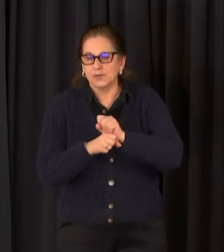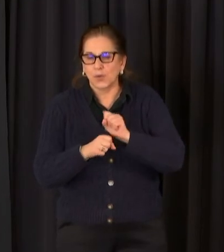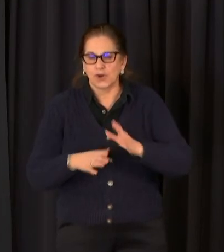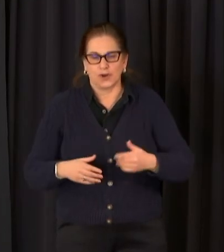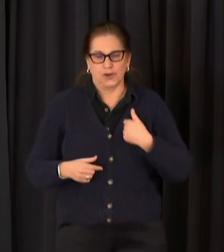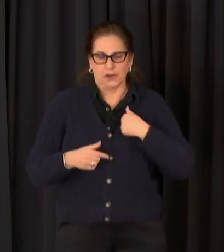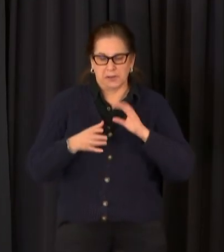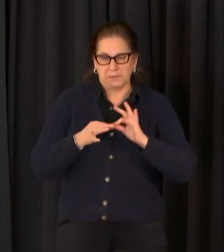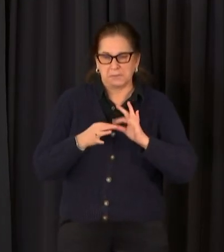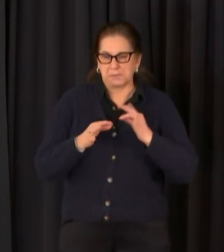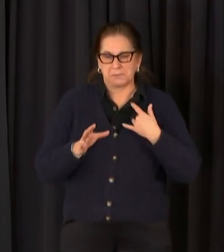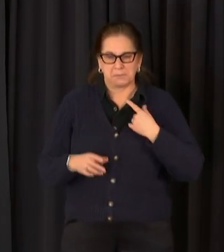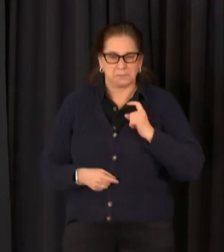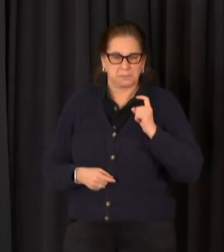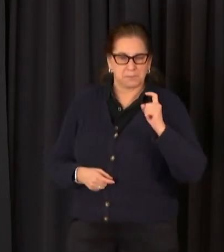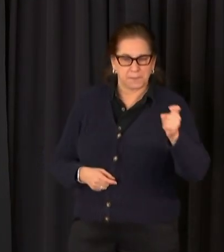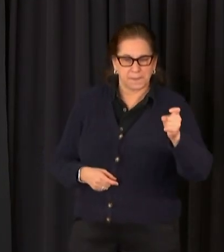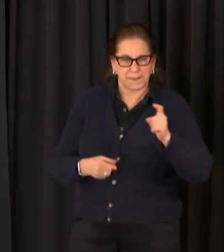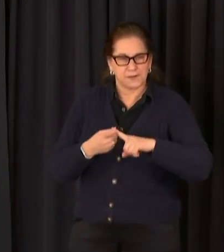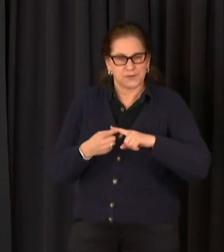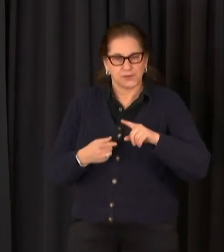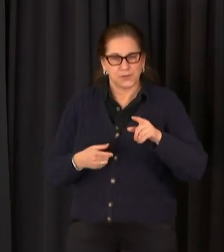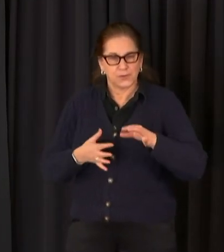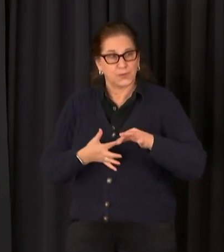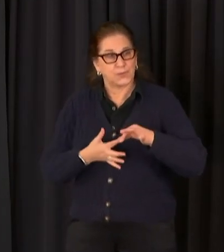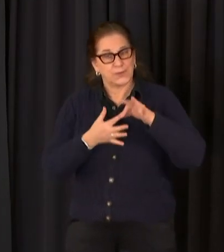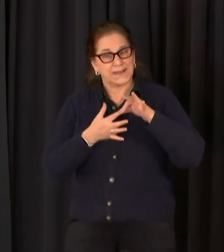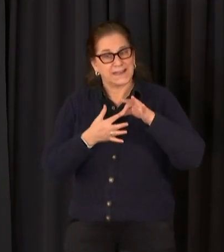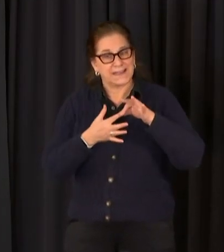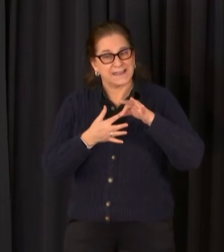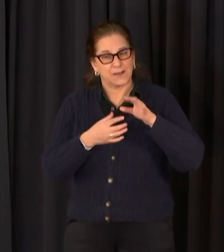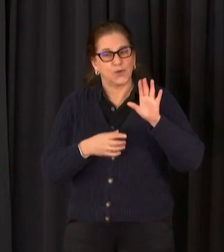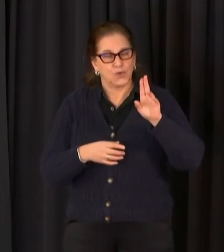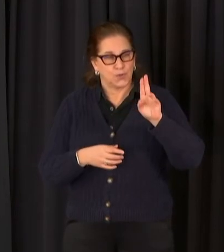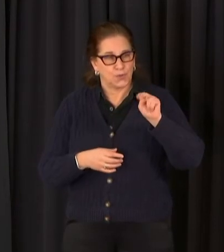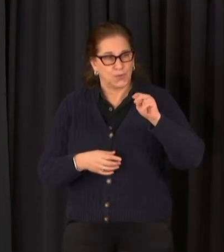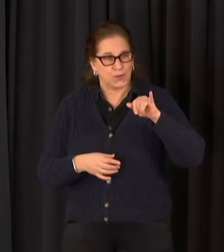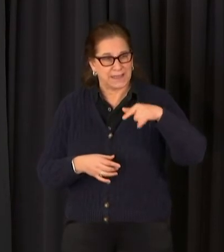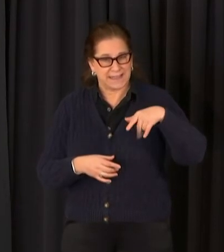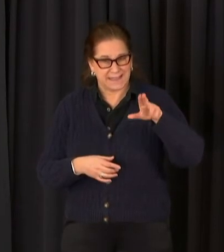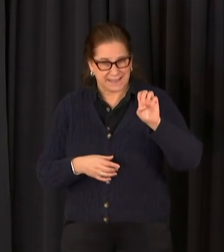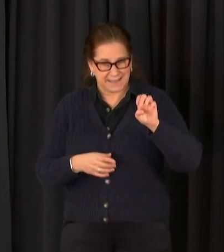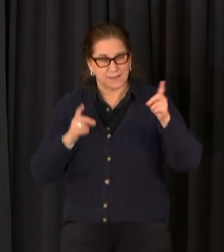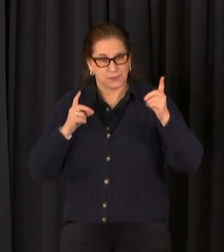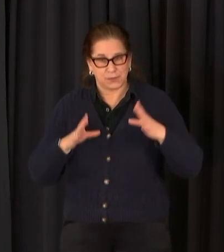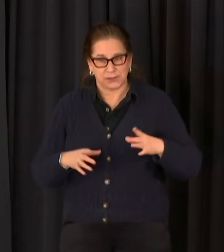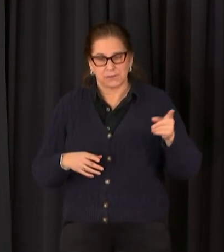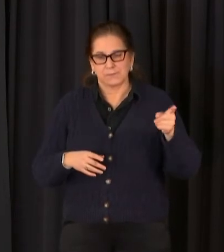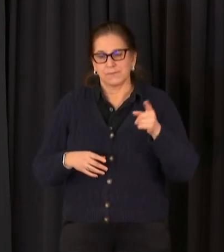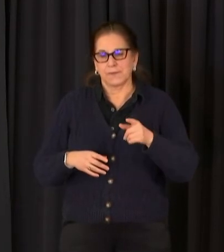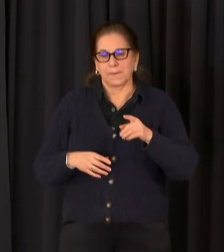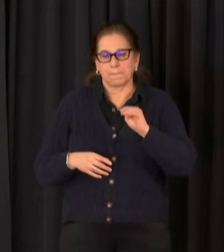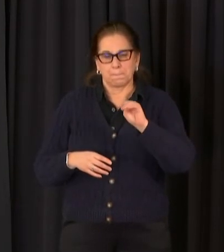to say more about what her team is working on to get relief to DC